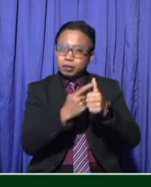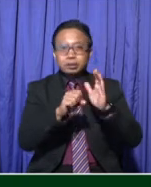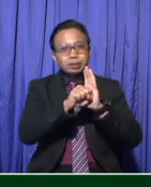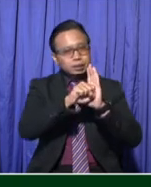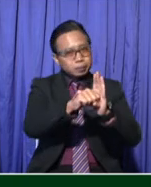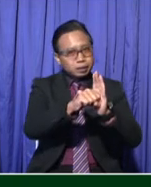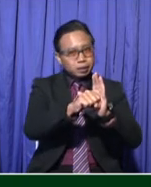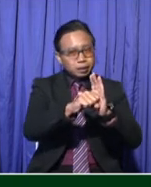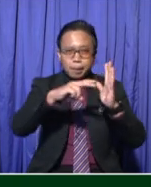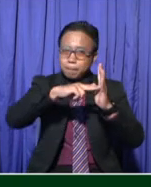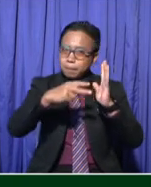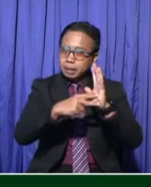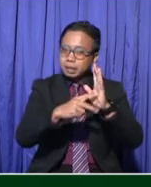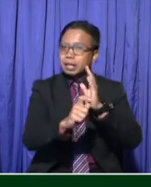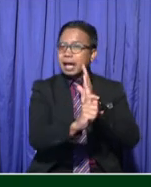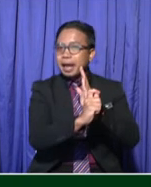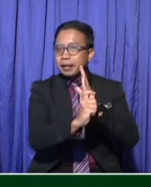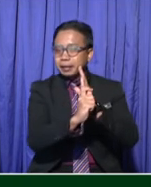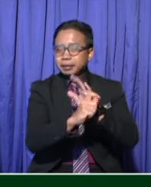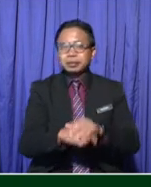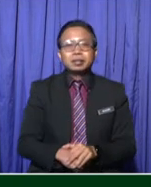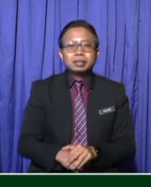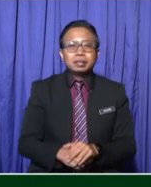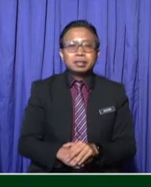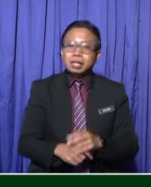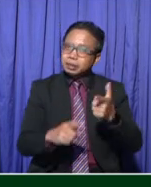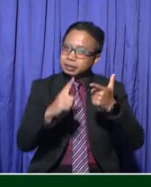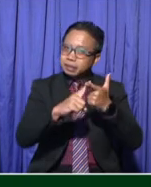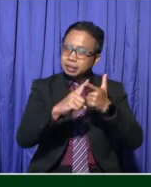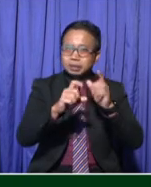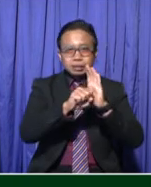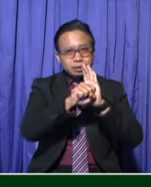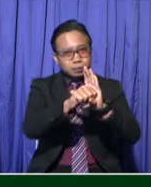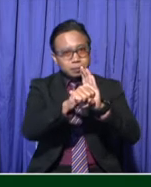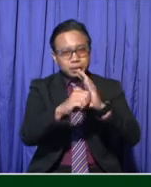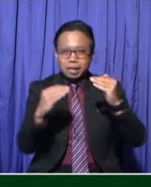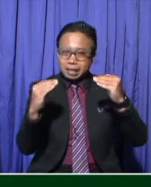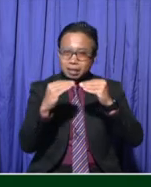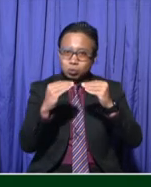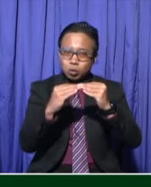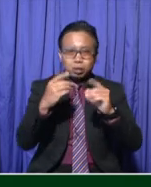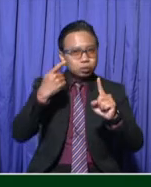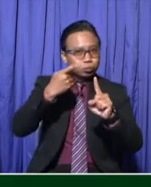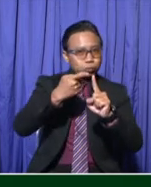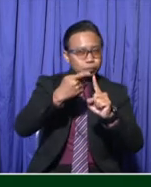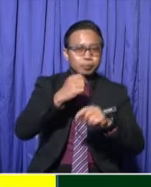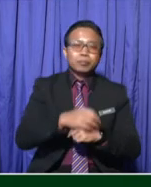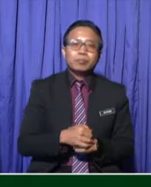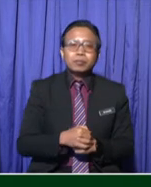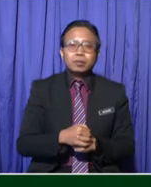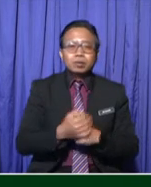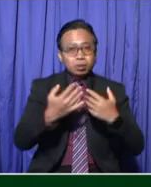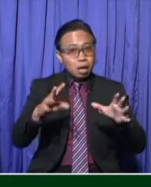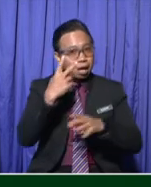means add. The second symbol means equal to. Have you